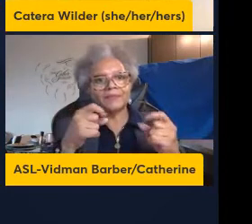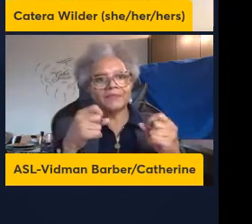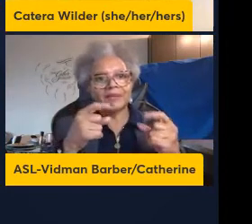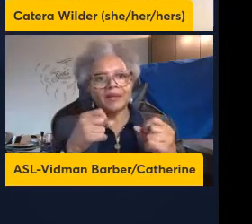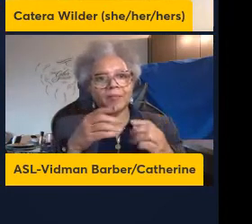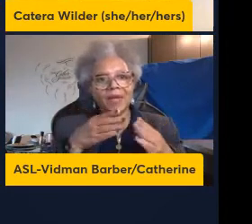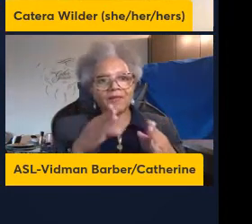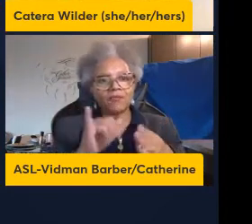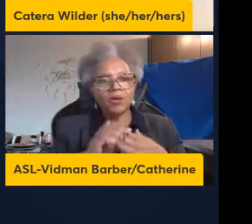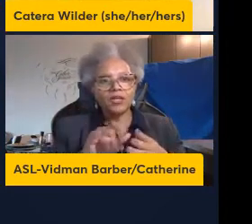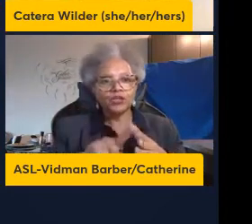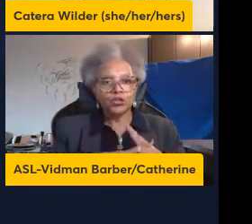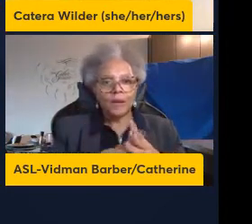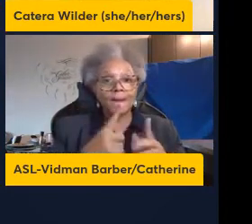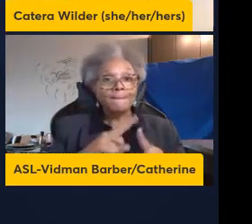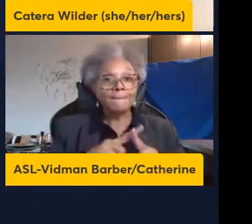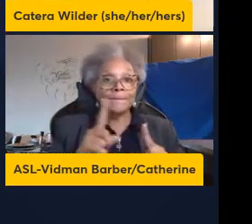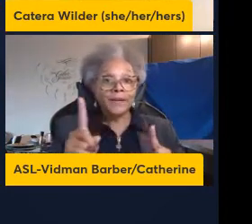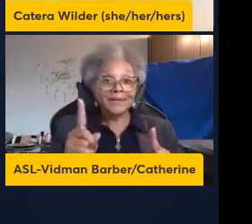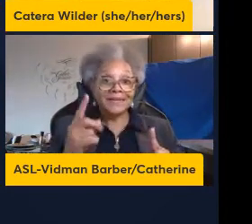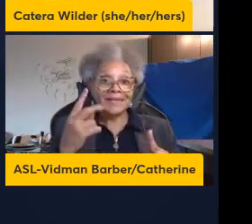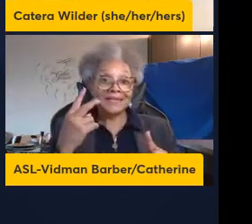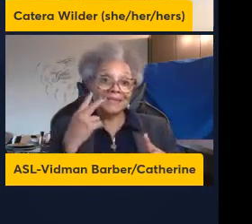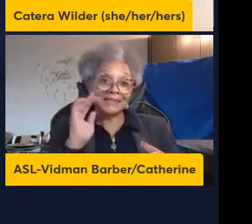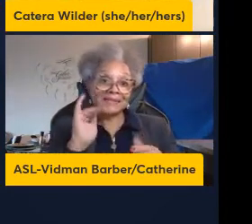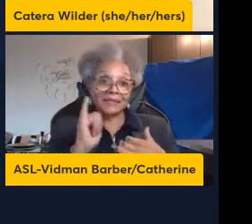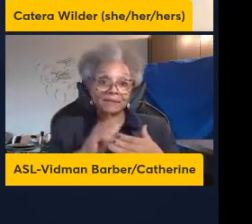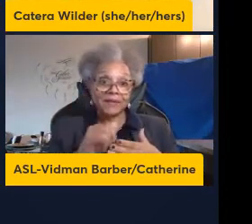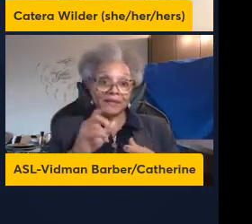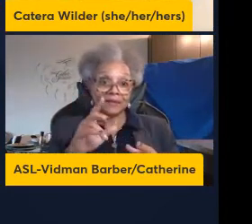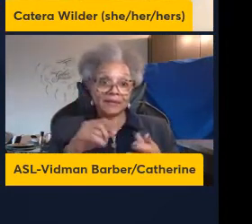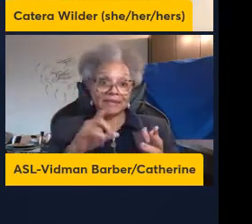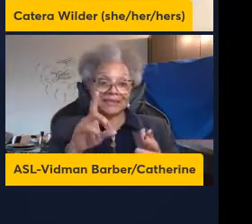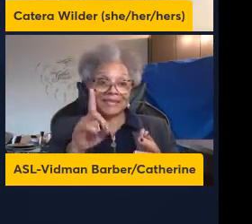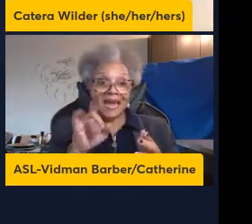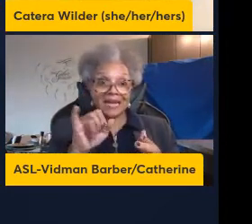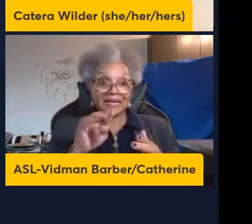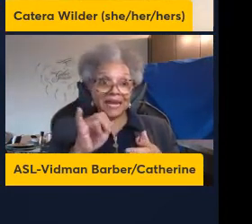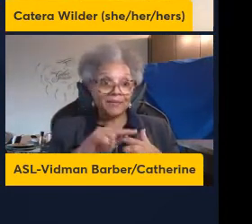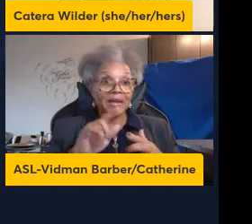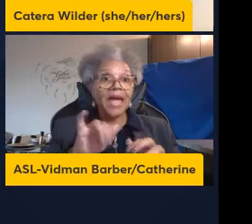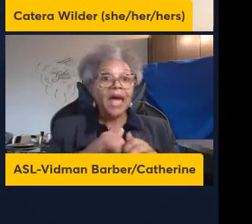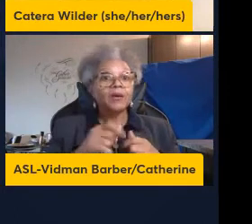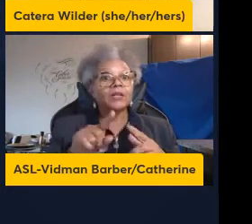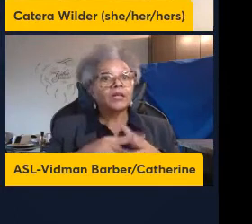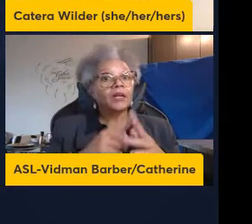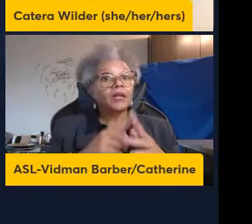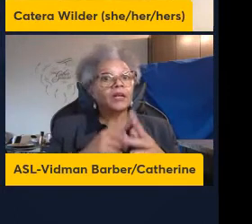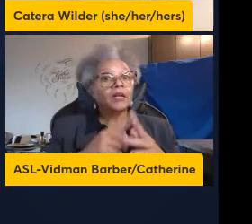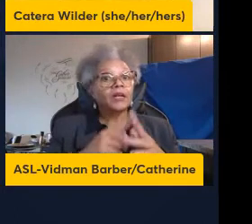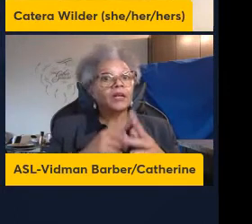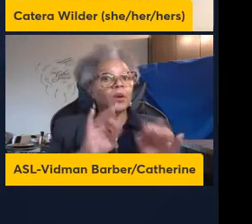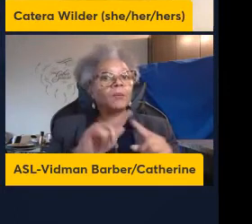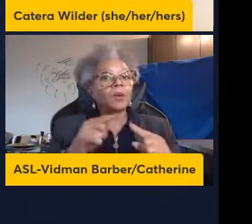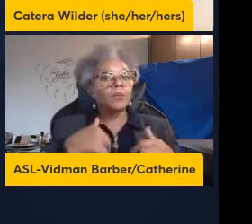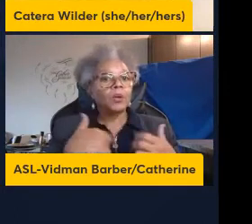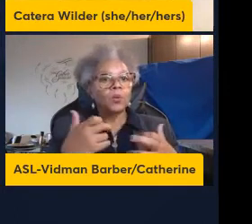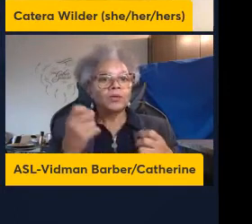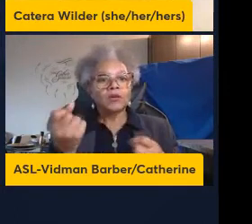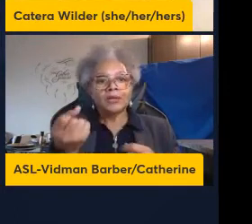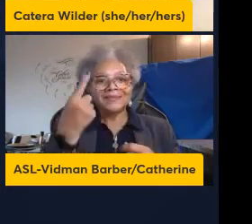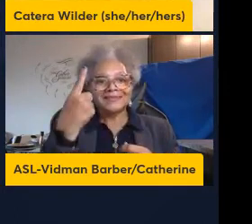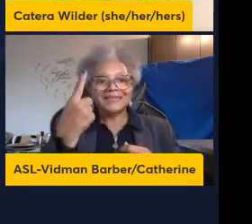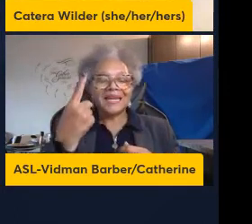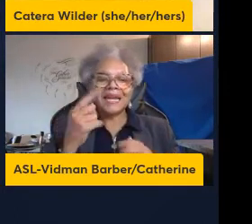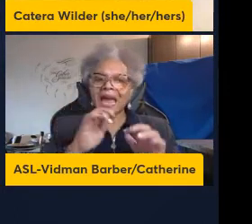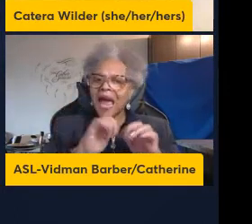activated, but it seems as though the dynamics of how that pathway is activated is very important, but we want to understand mechanistically how